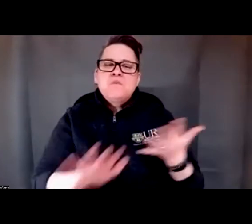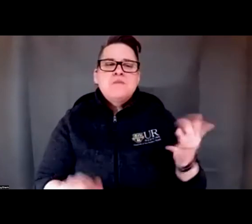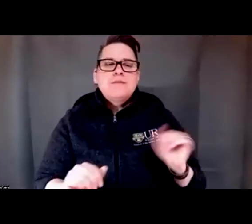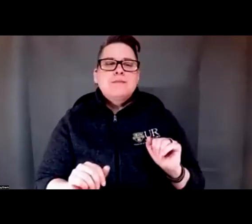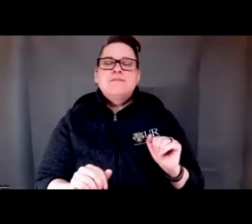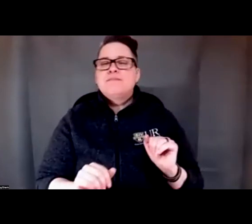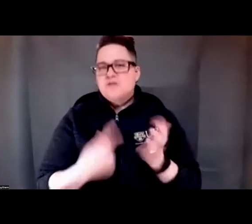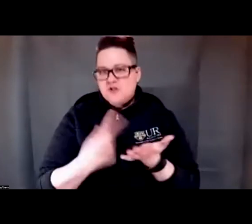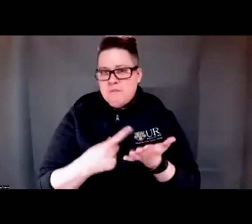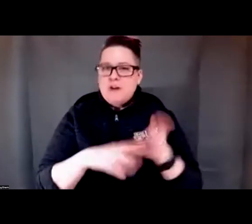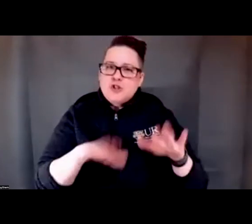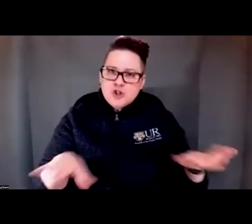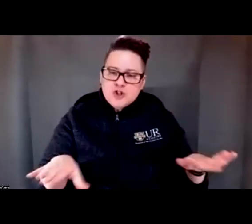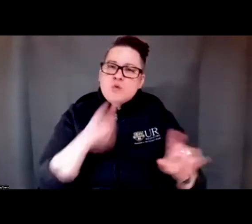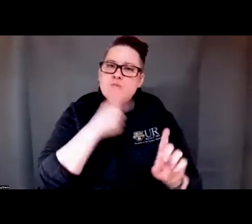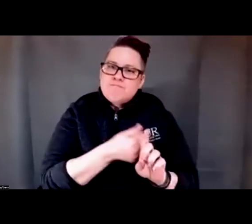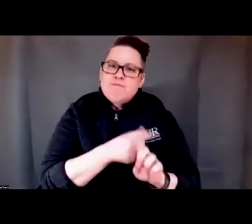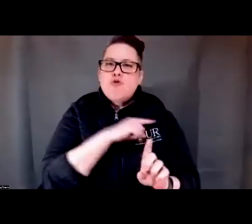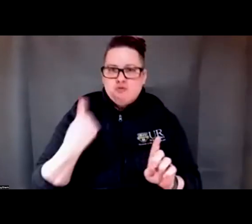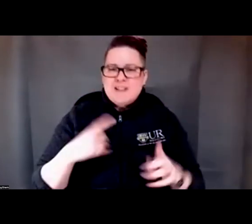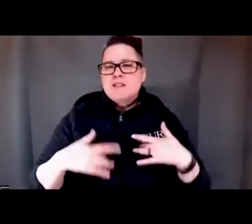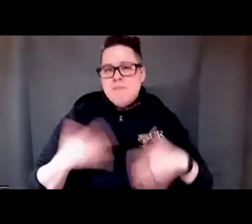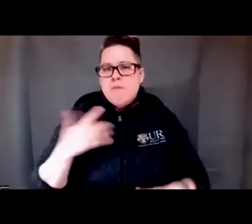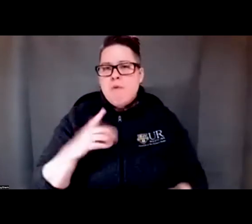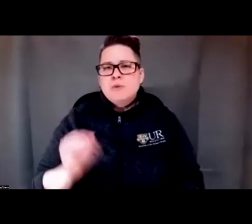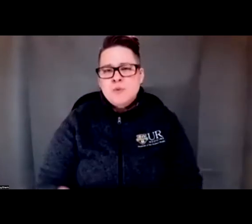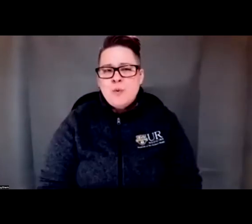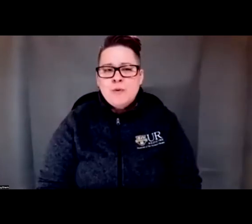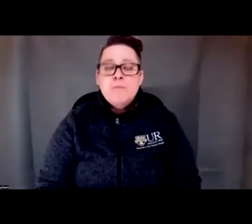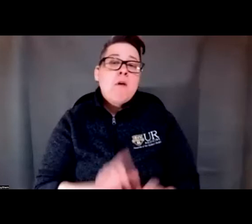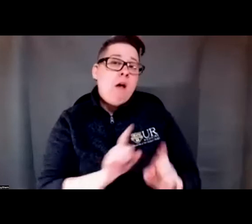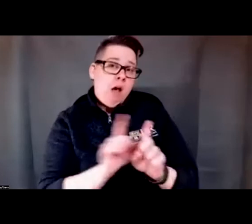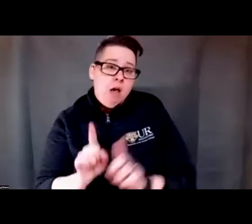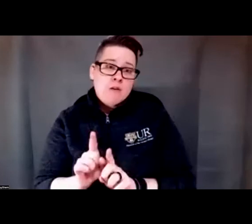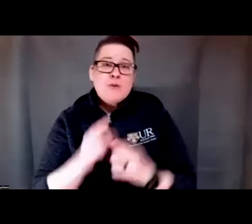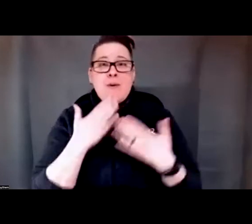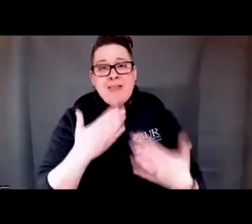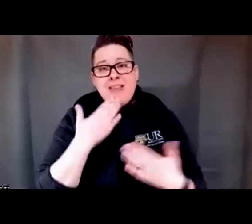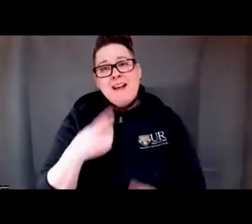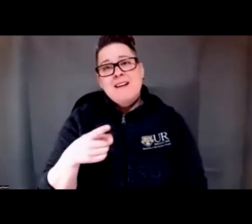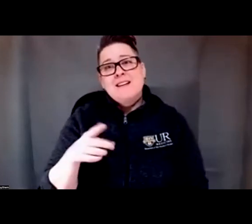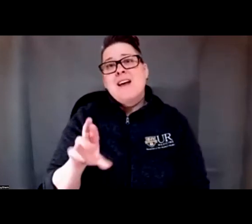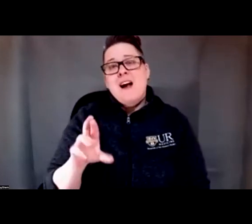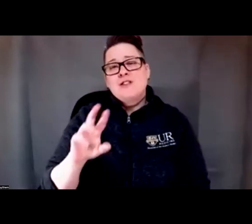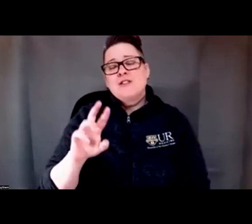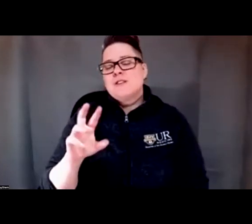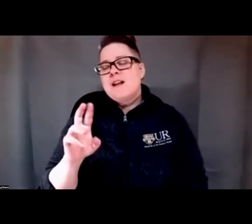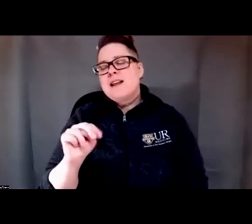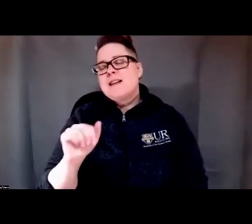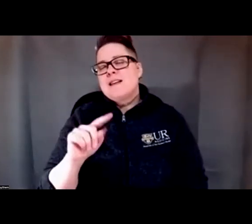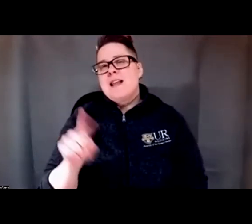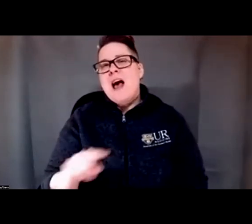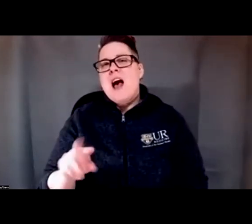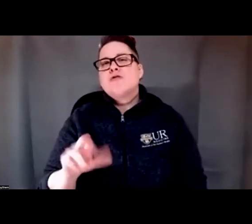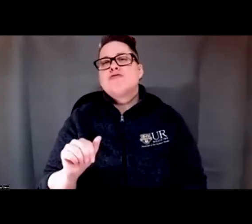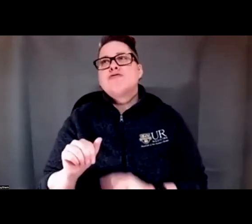looking at children who are at risk for bipolar disorder. I also want to thank Dr. Nasrallah, who's been